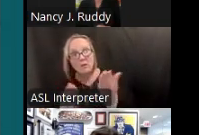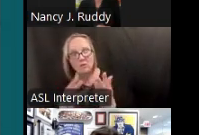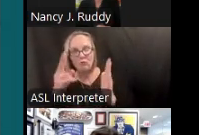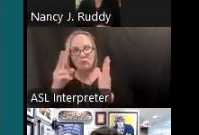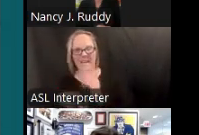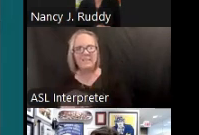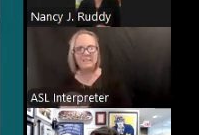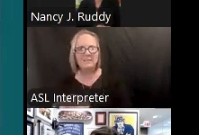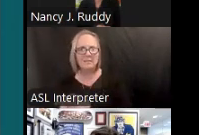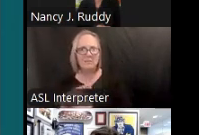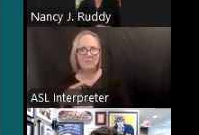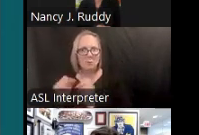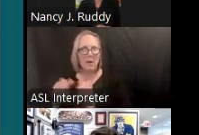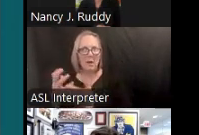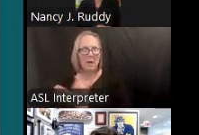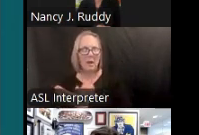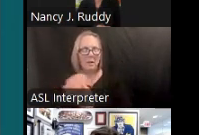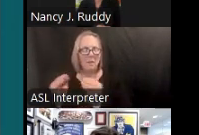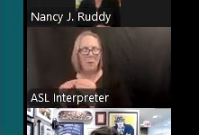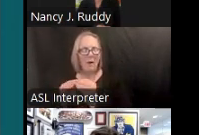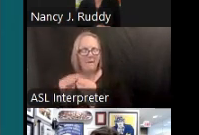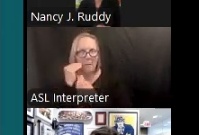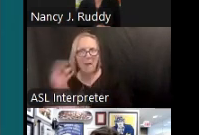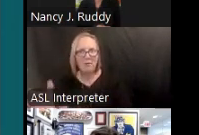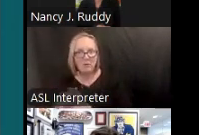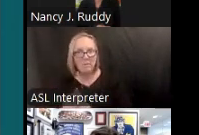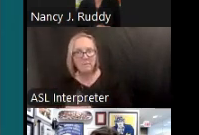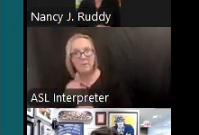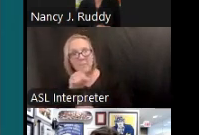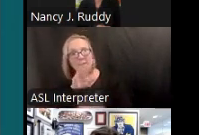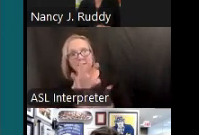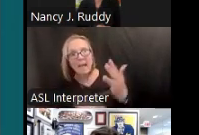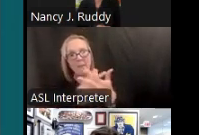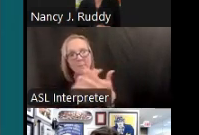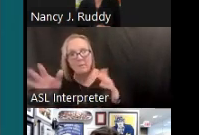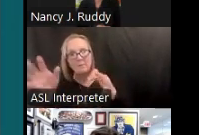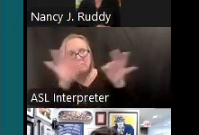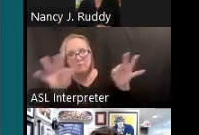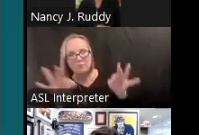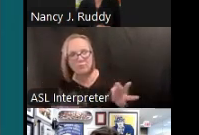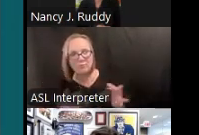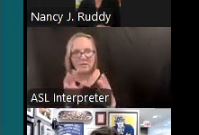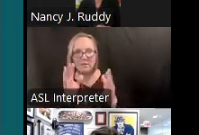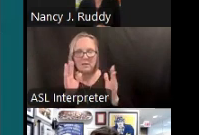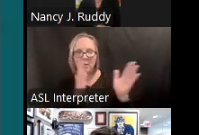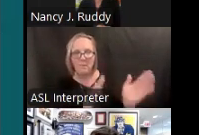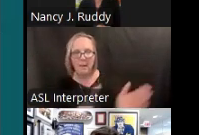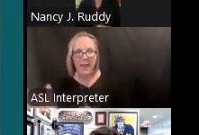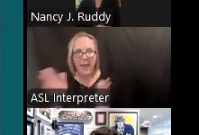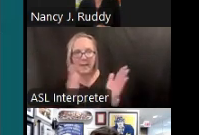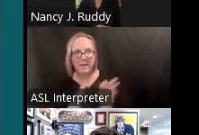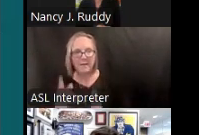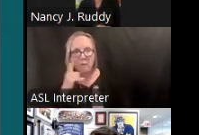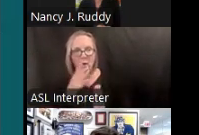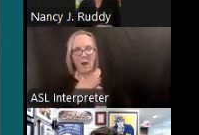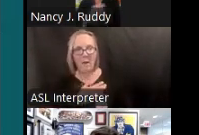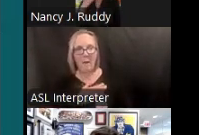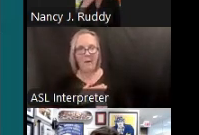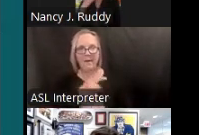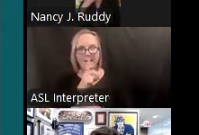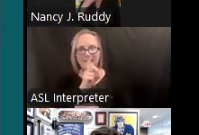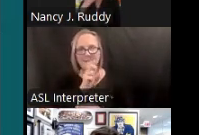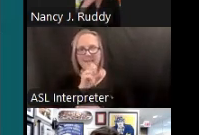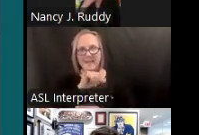information. This table presents the project program that will be analyzed in the draft EIS. The